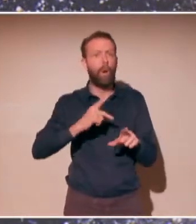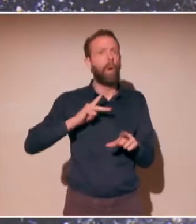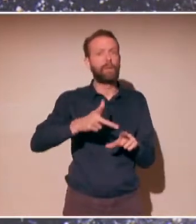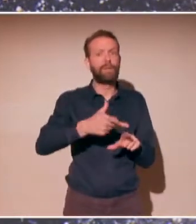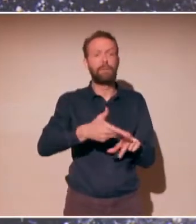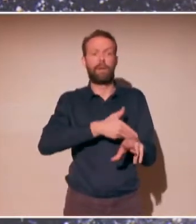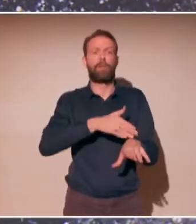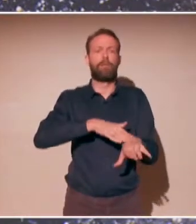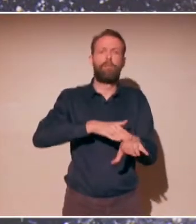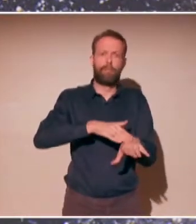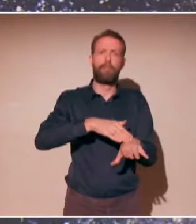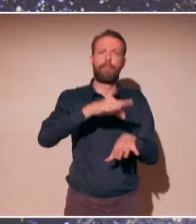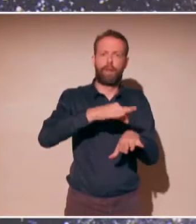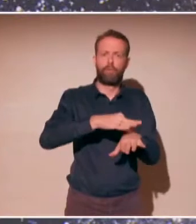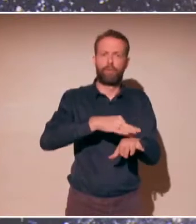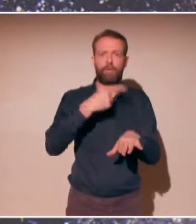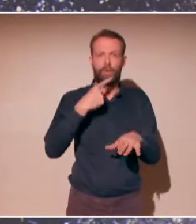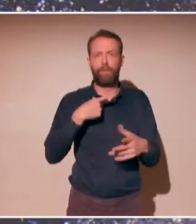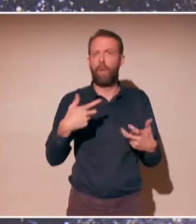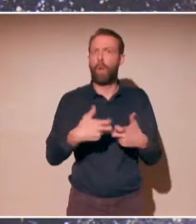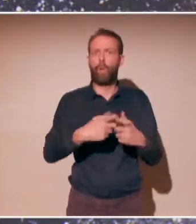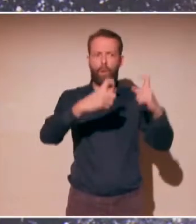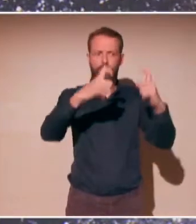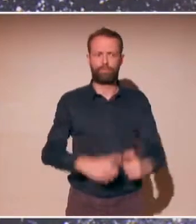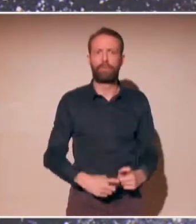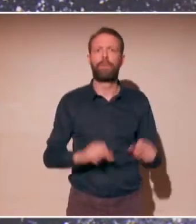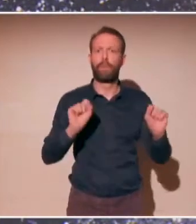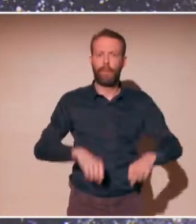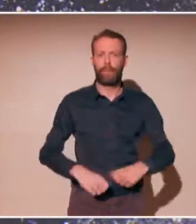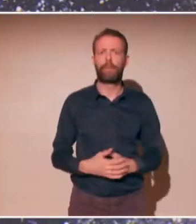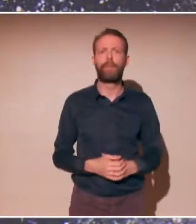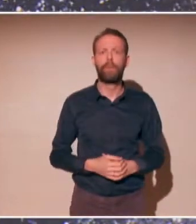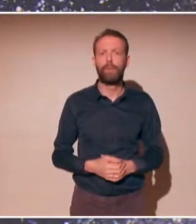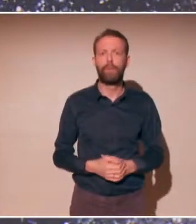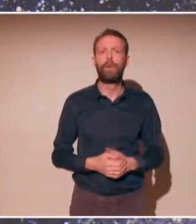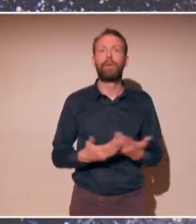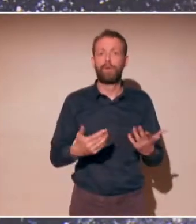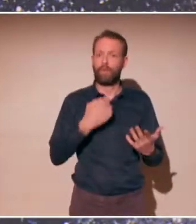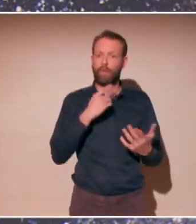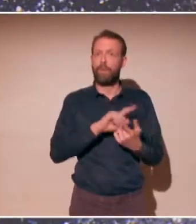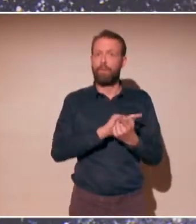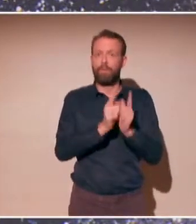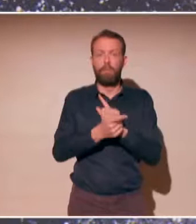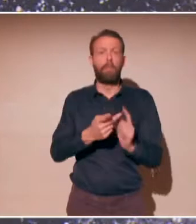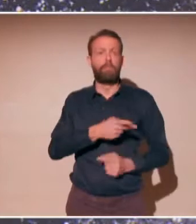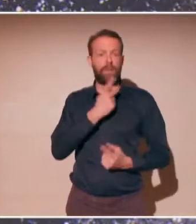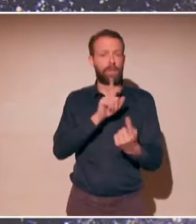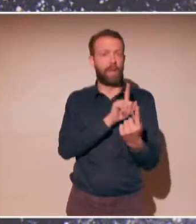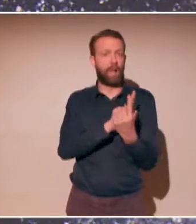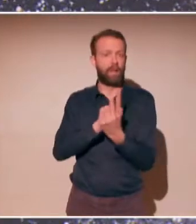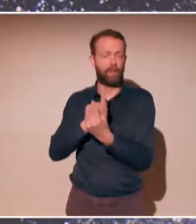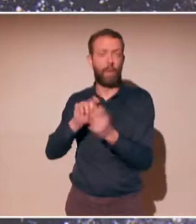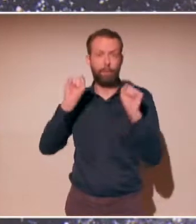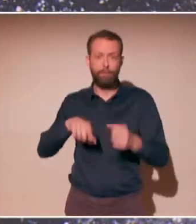to actually able to have a preventative approach to pathology. We will be able to have